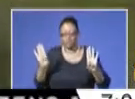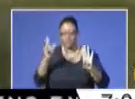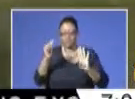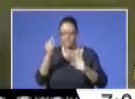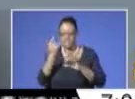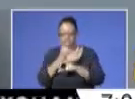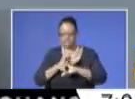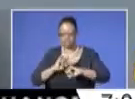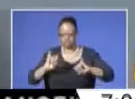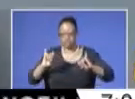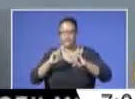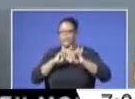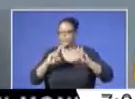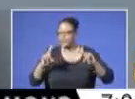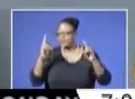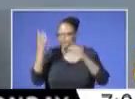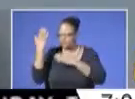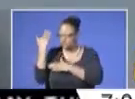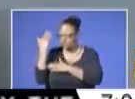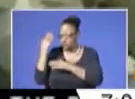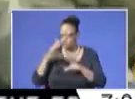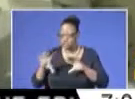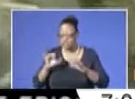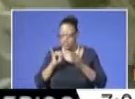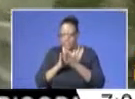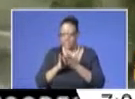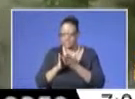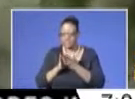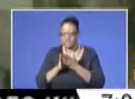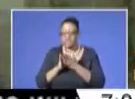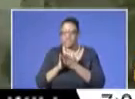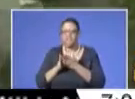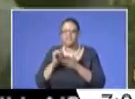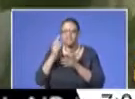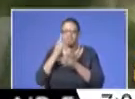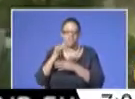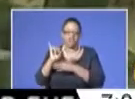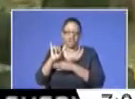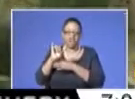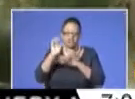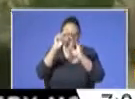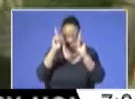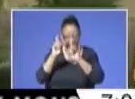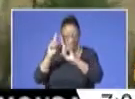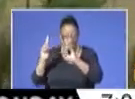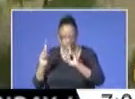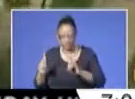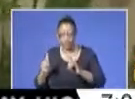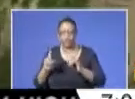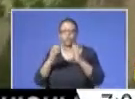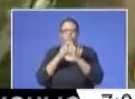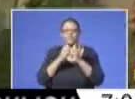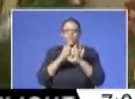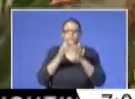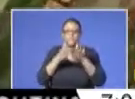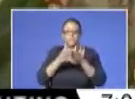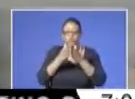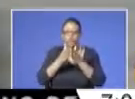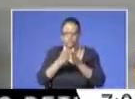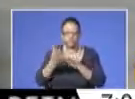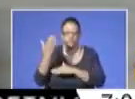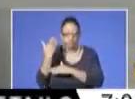before welcoming in the masses via commercial airlines, officials are first testing the waters to private boaters, those arriving via